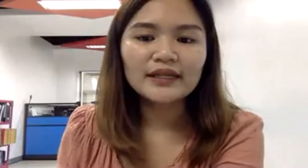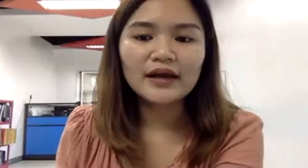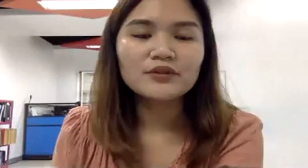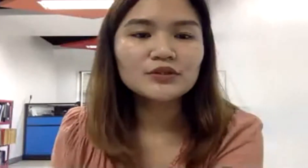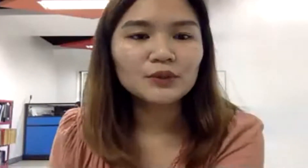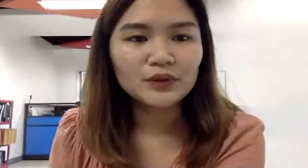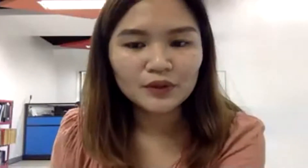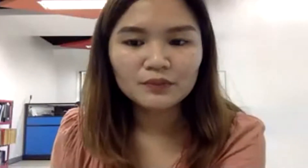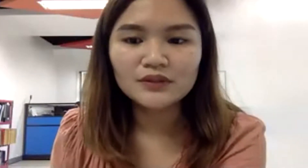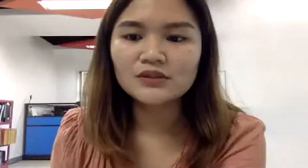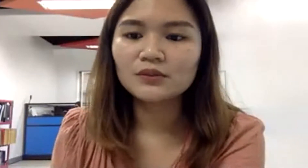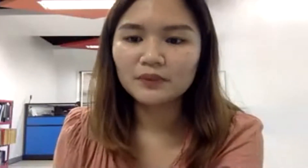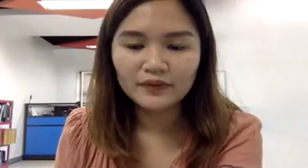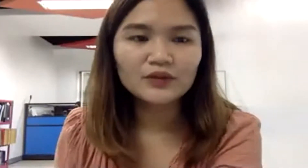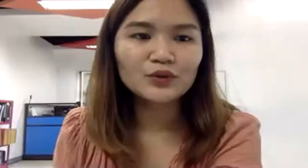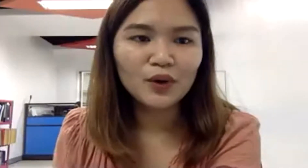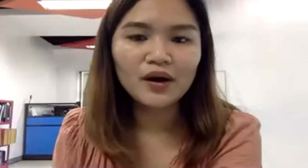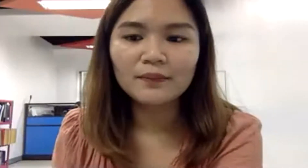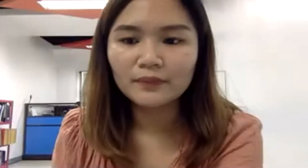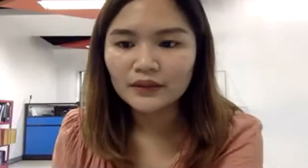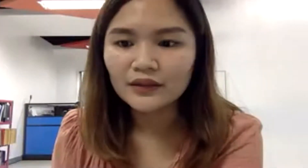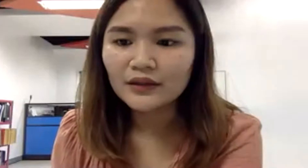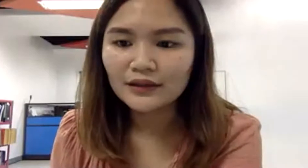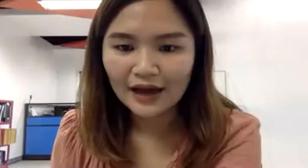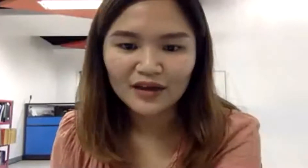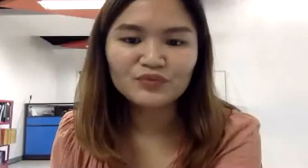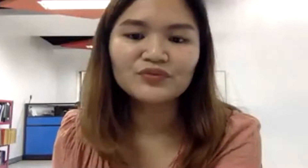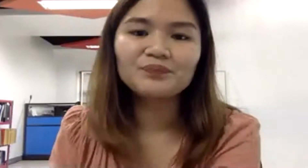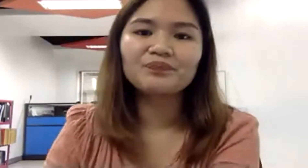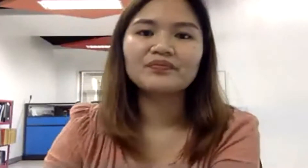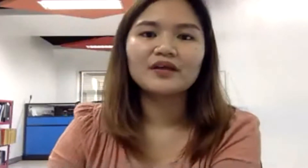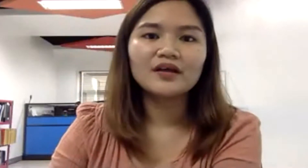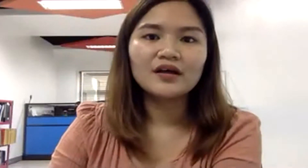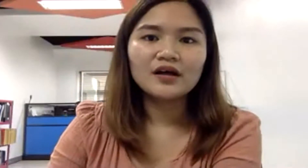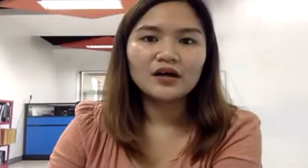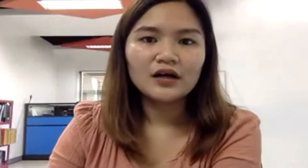sign language interpreter, Ms. Maria Rodora B. Daef.